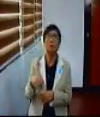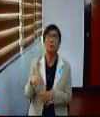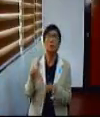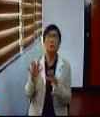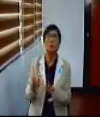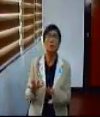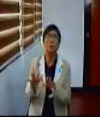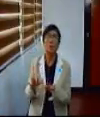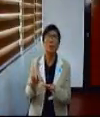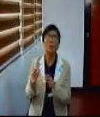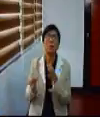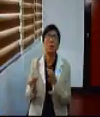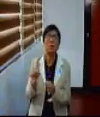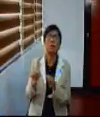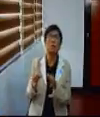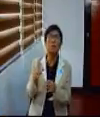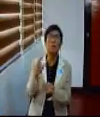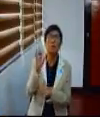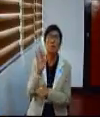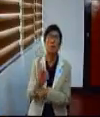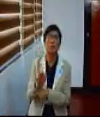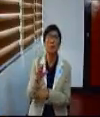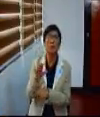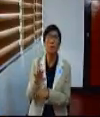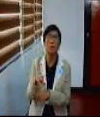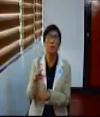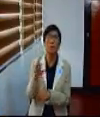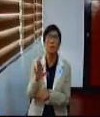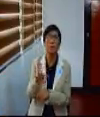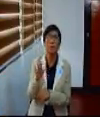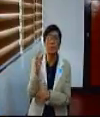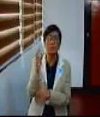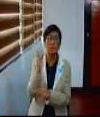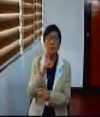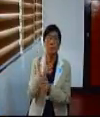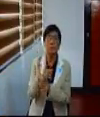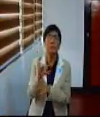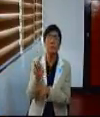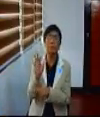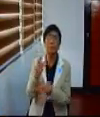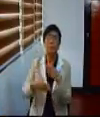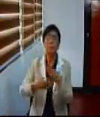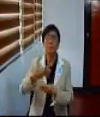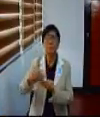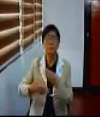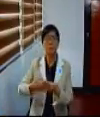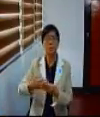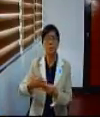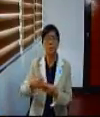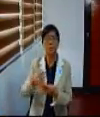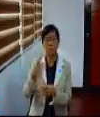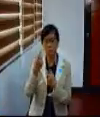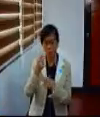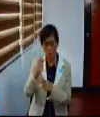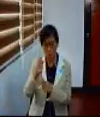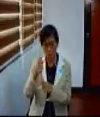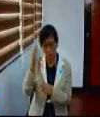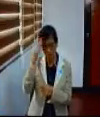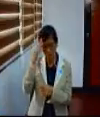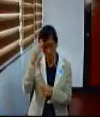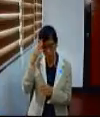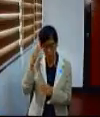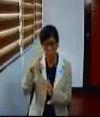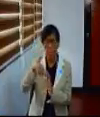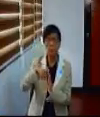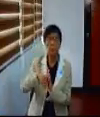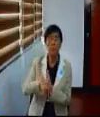if it's a fact-finding process. It is an inquisitorial process of trying to get to the bottom of